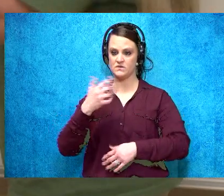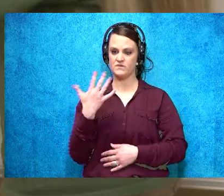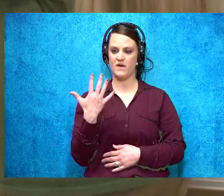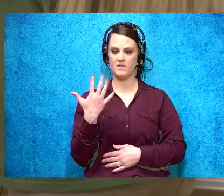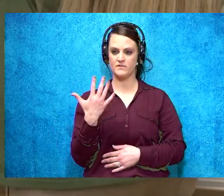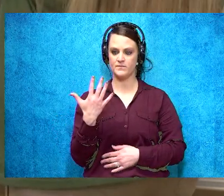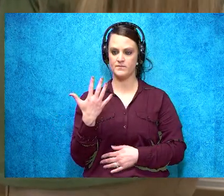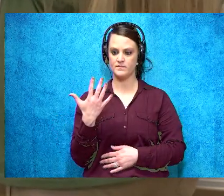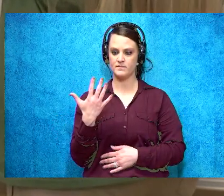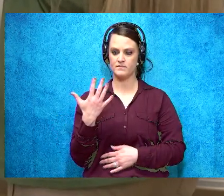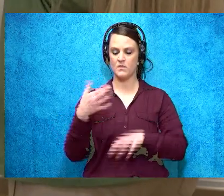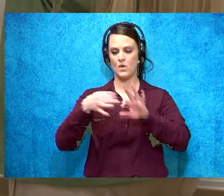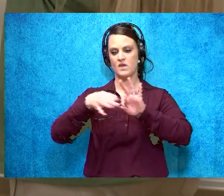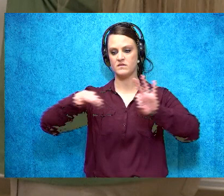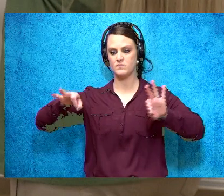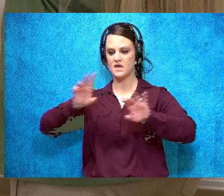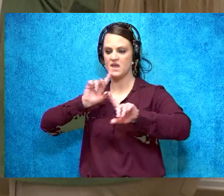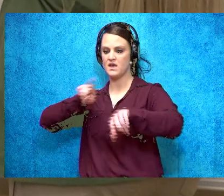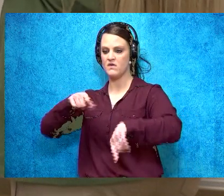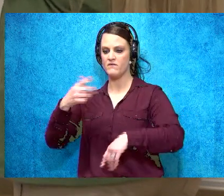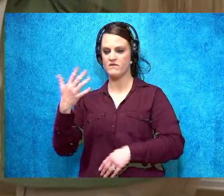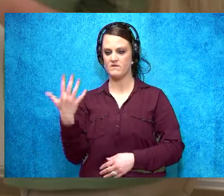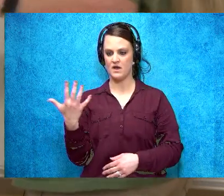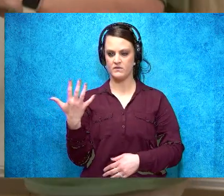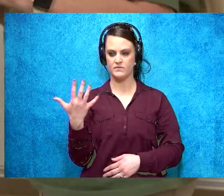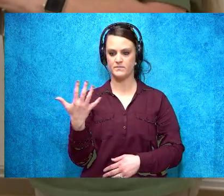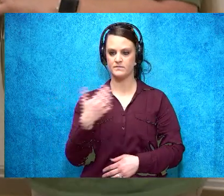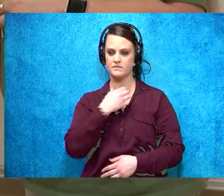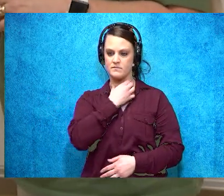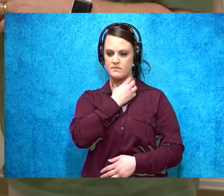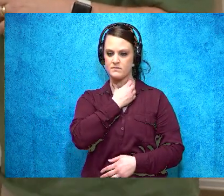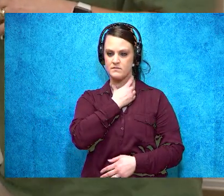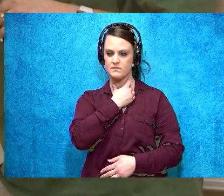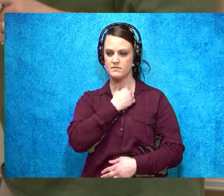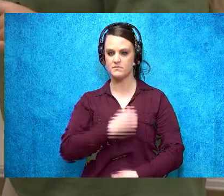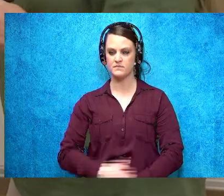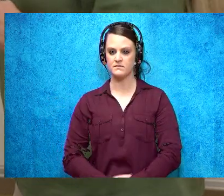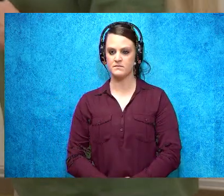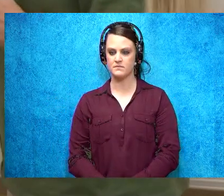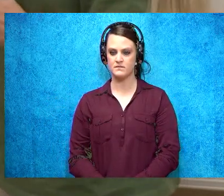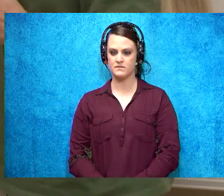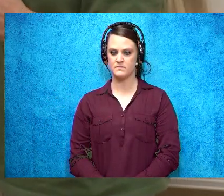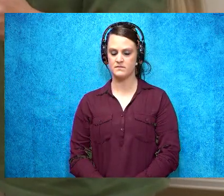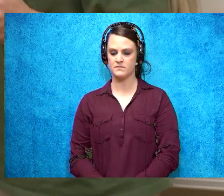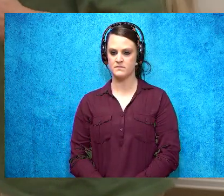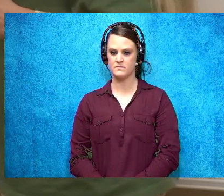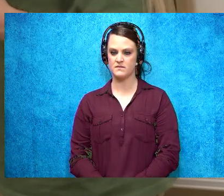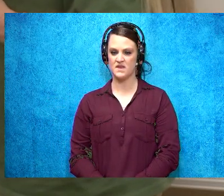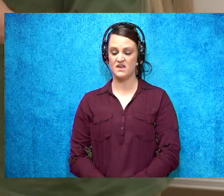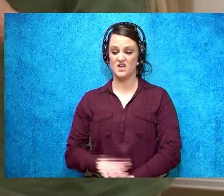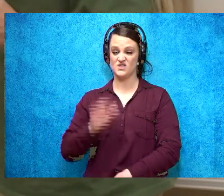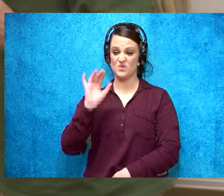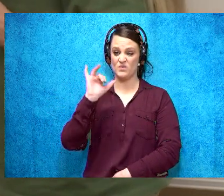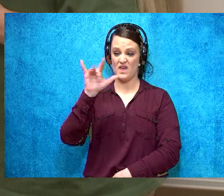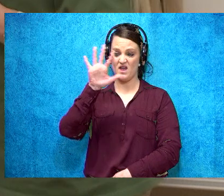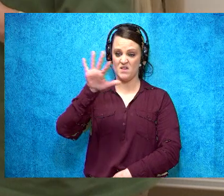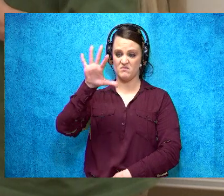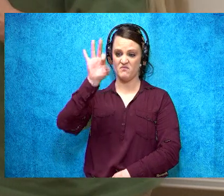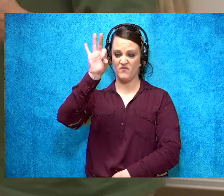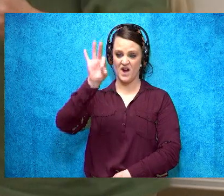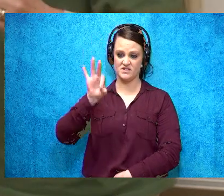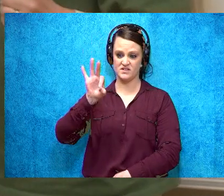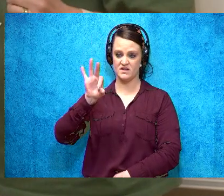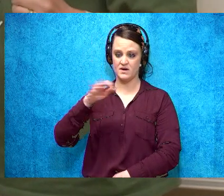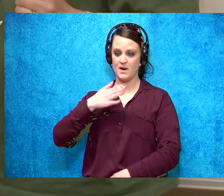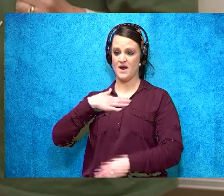equation or expression is 5. That is the one thing right here that my